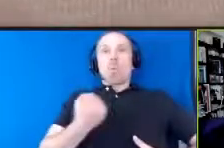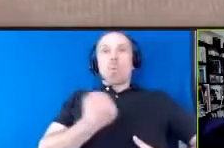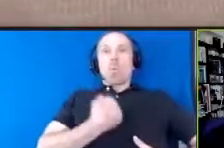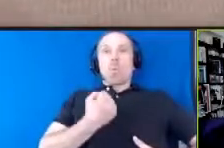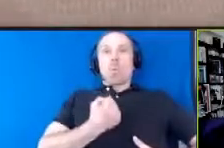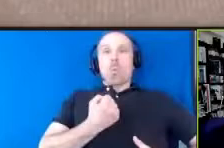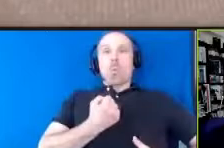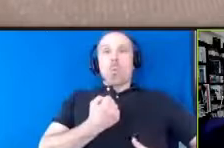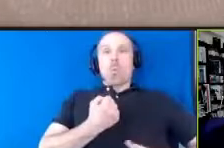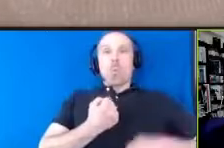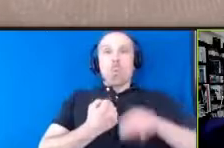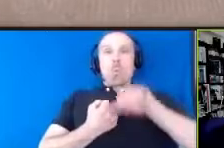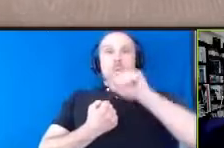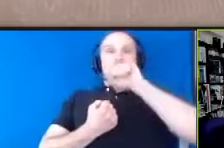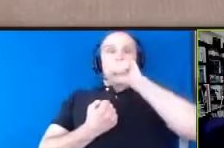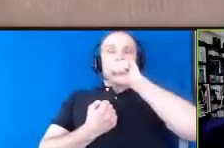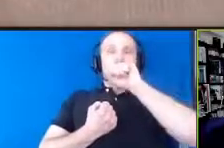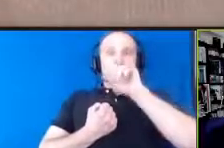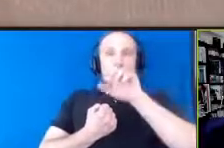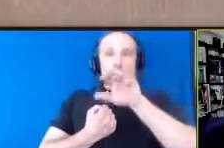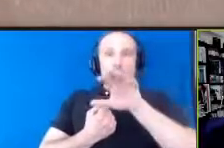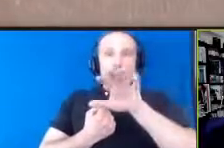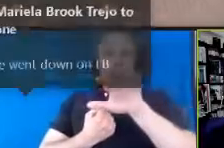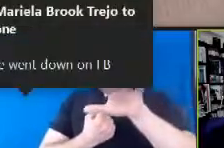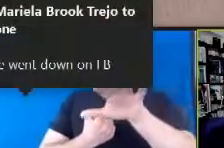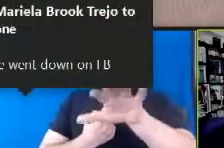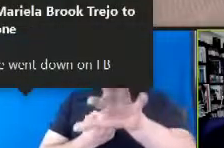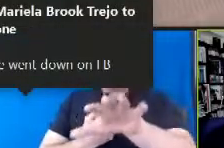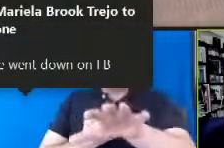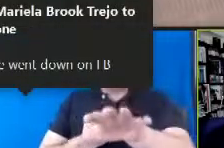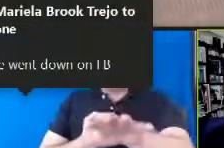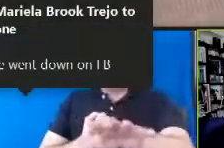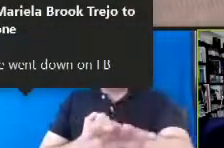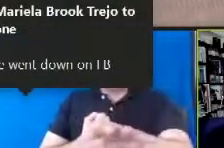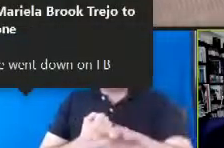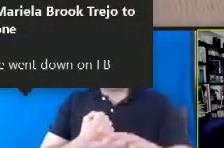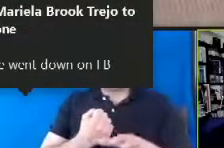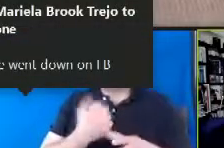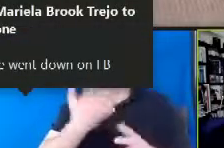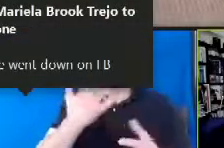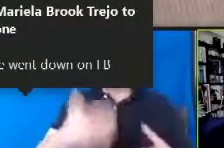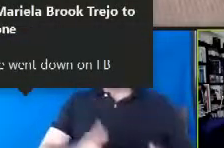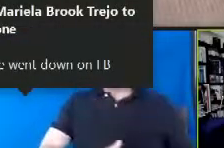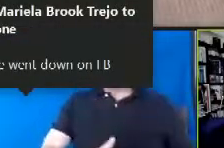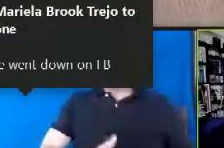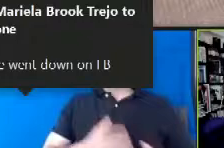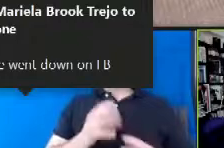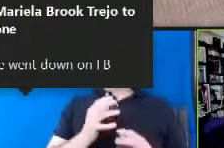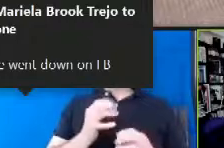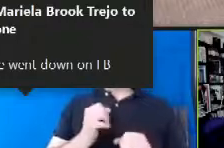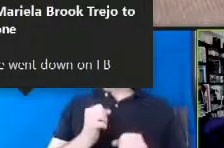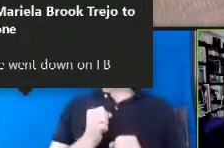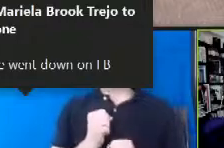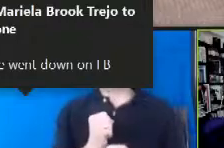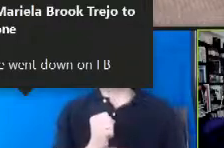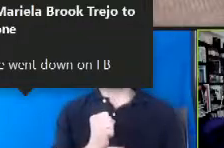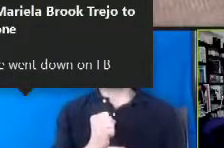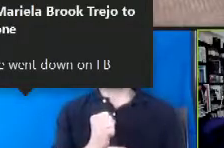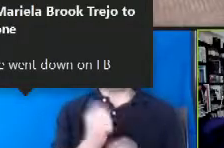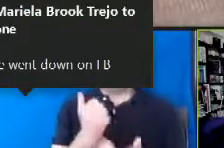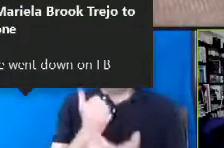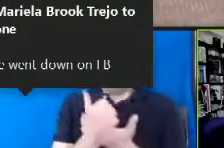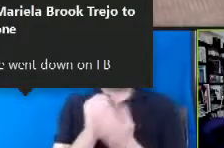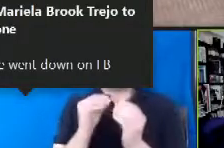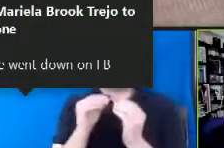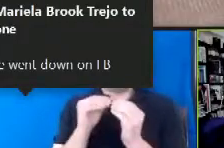maybe even for this first breath, squeeze your belly button all the way to your spine to empty out the breath, and